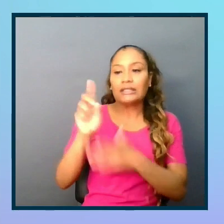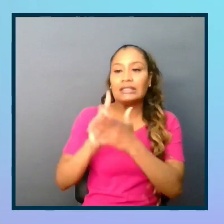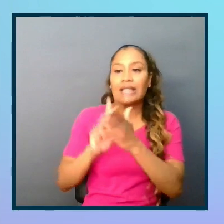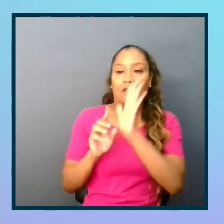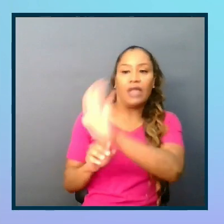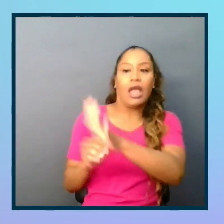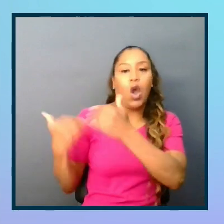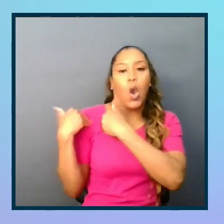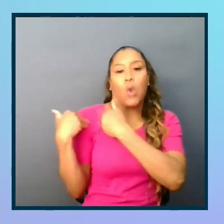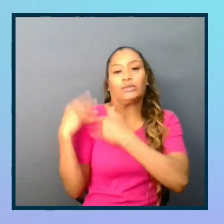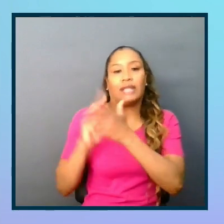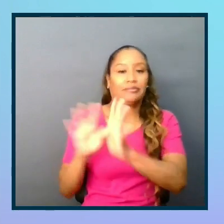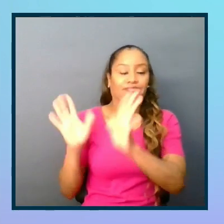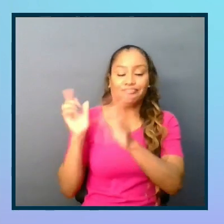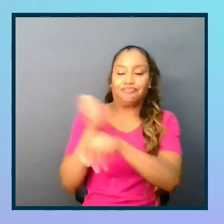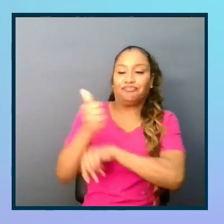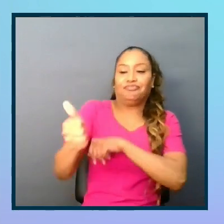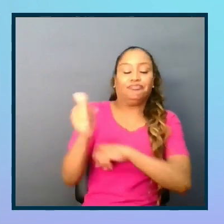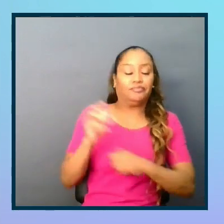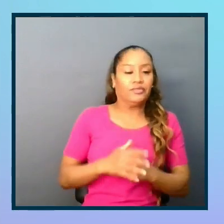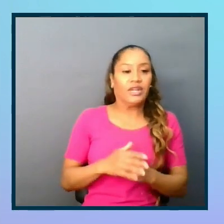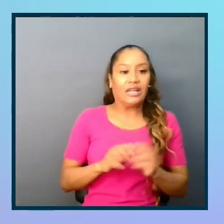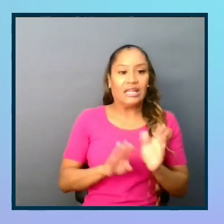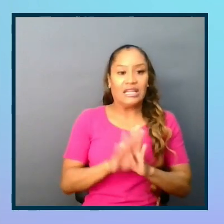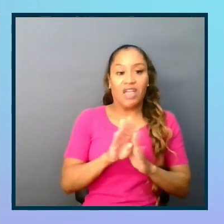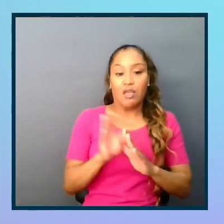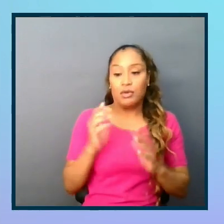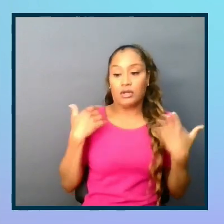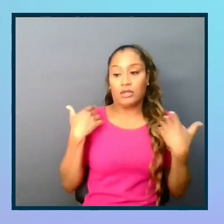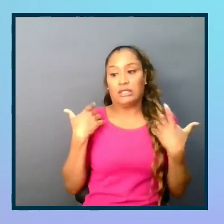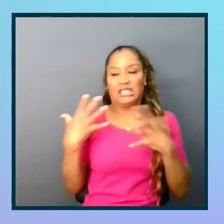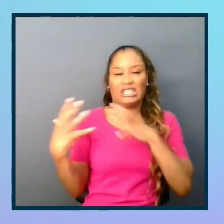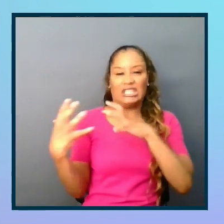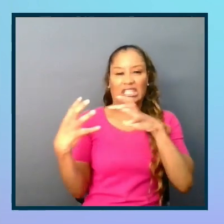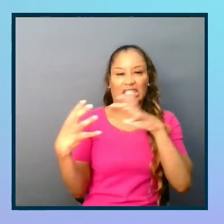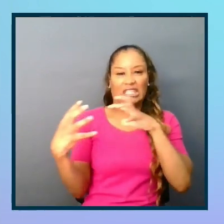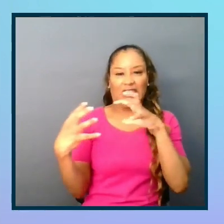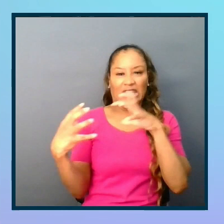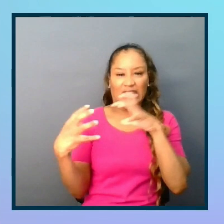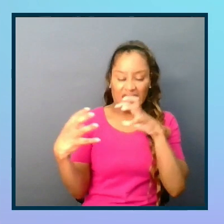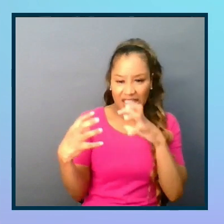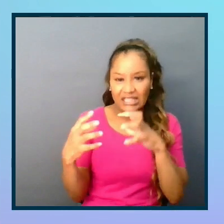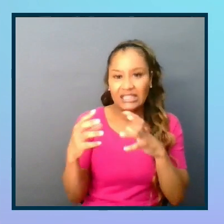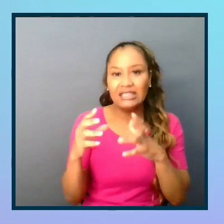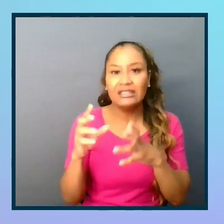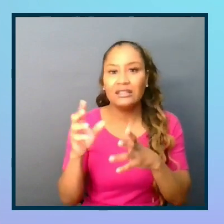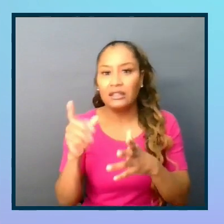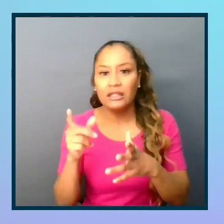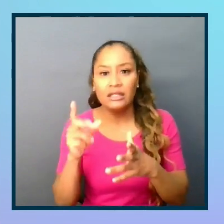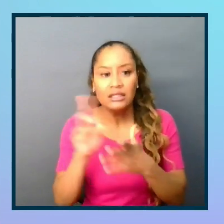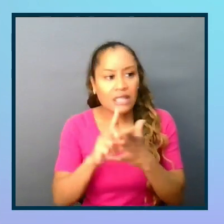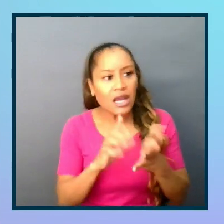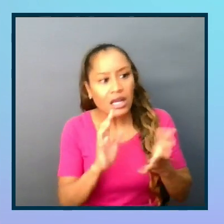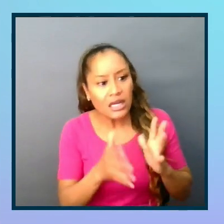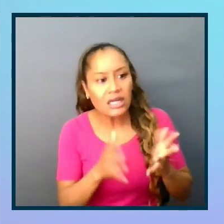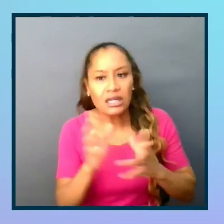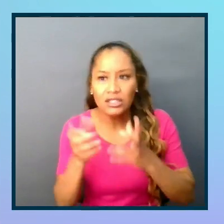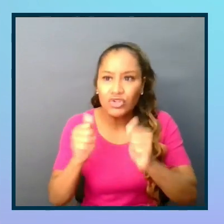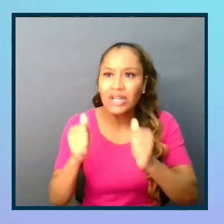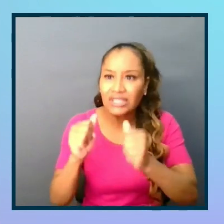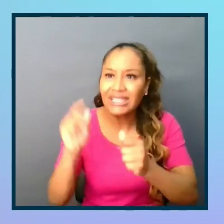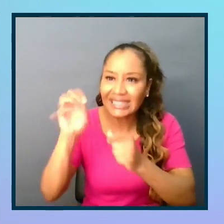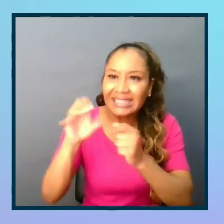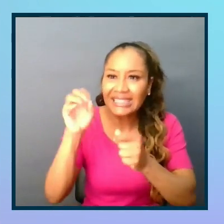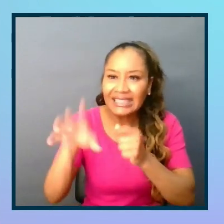unquote, and developers there'd be friction between the designer and the design. Designers like trying to get these things done as if it's